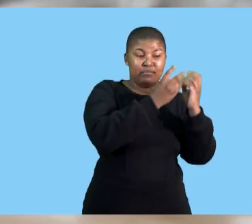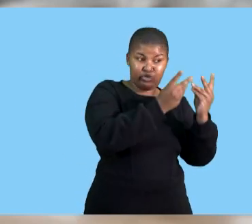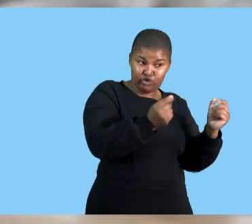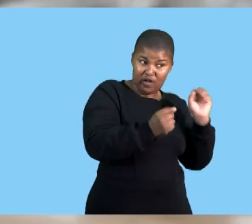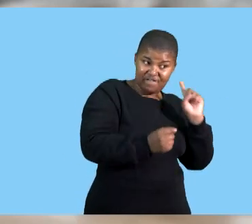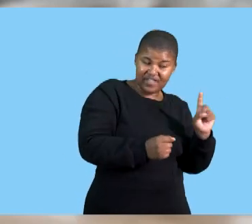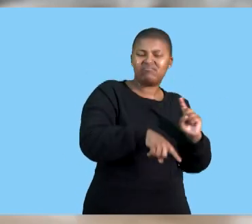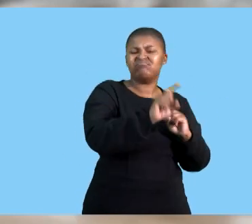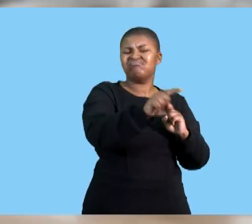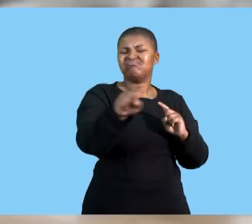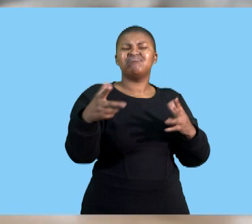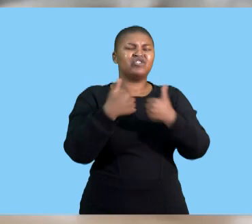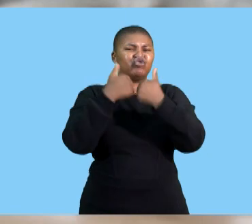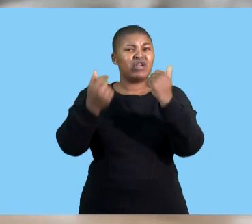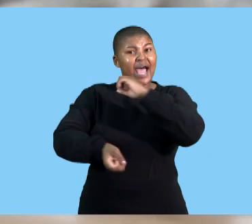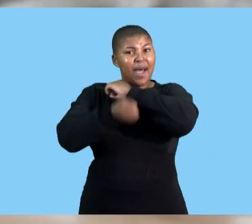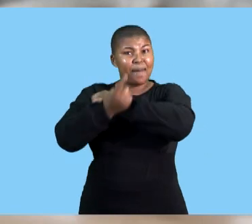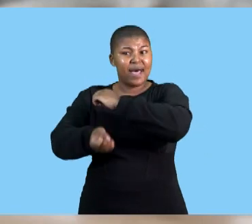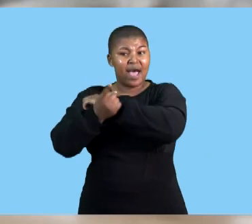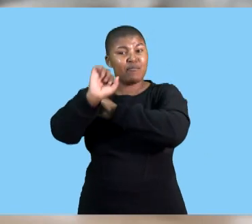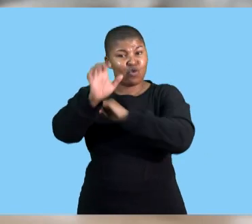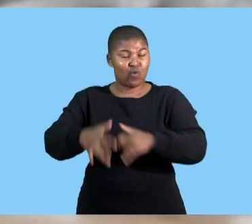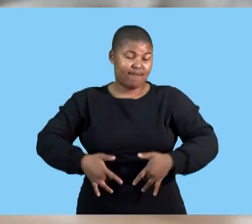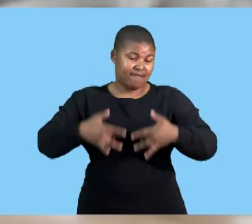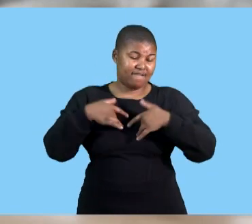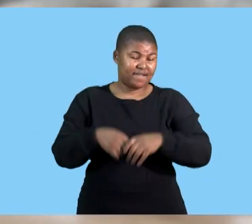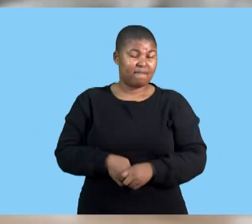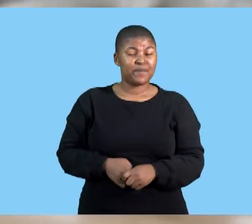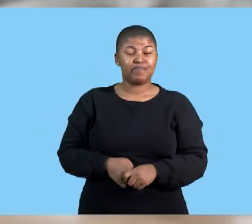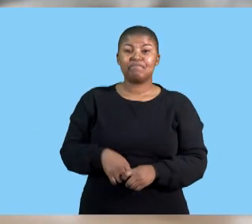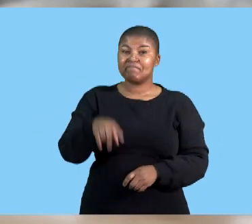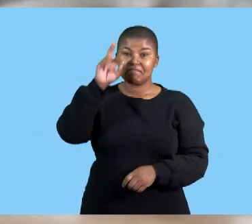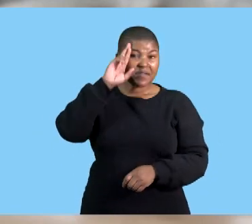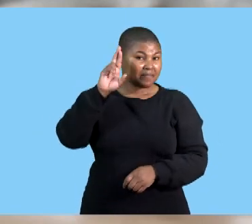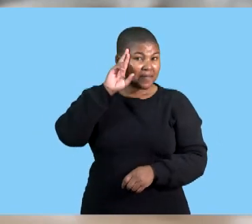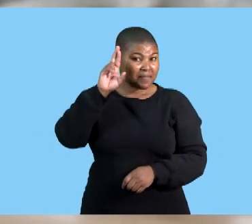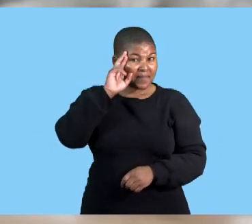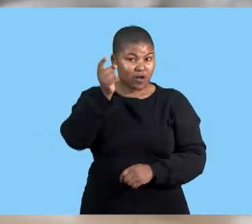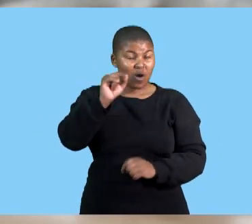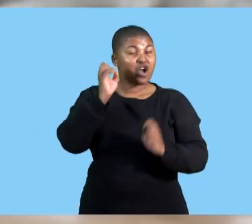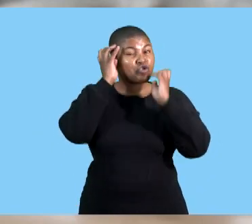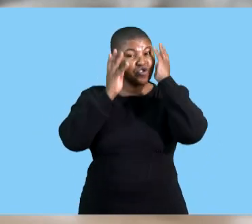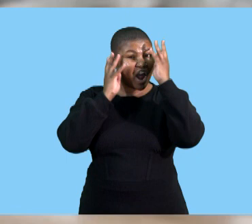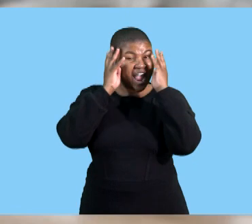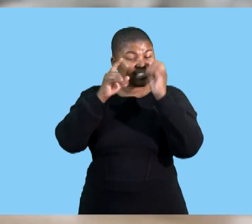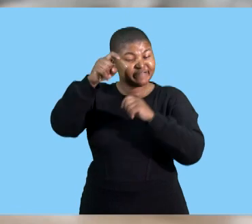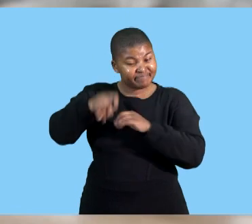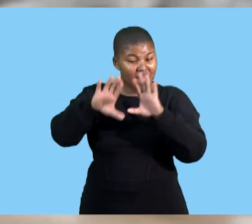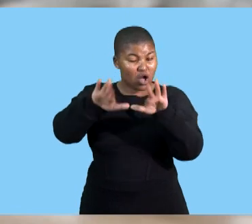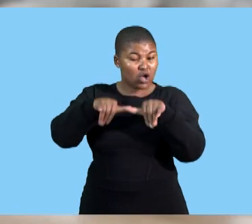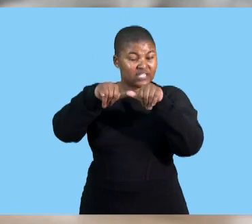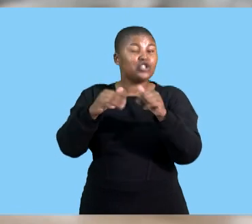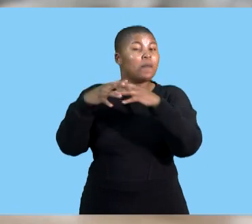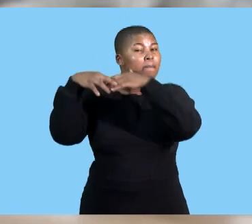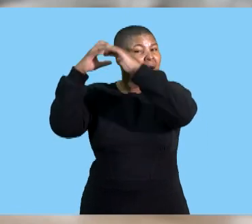the challenges that you face. Remember, always be creative so that you can generate brilliant